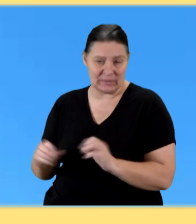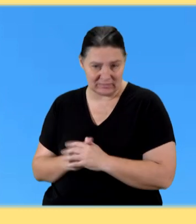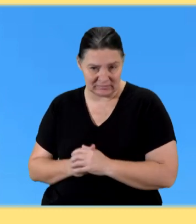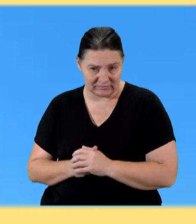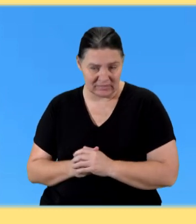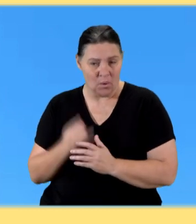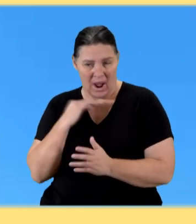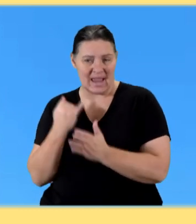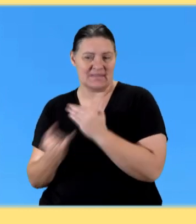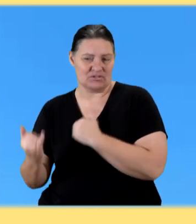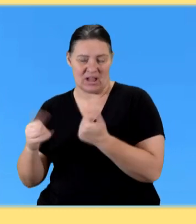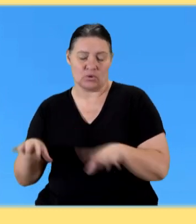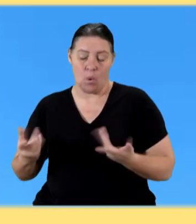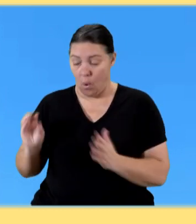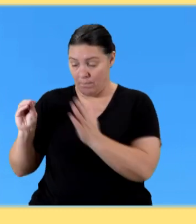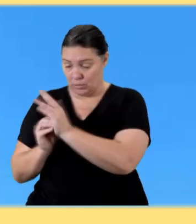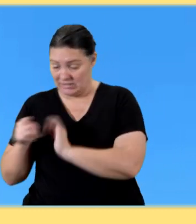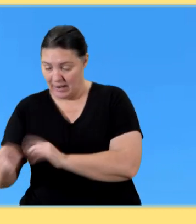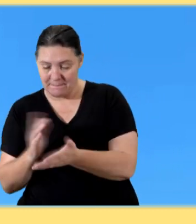individual account, or vice versa.